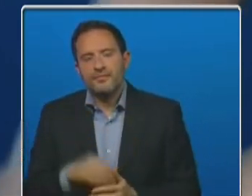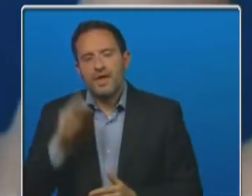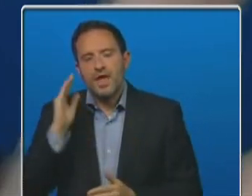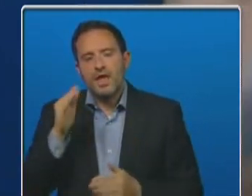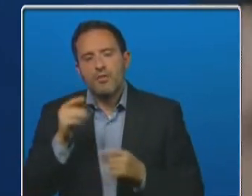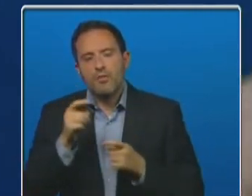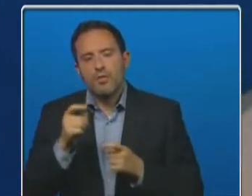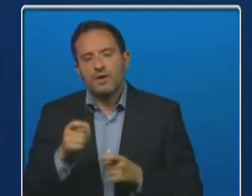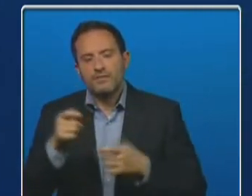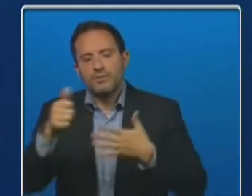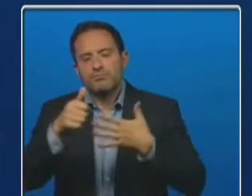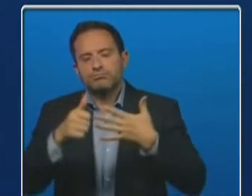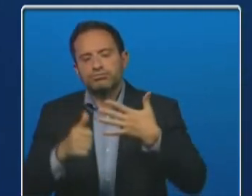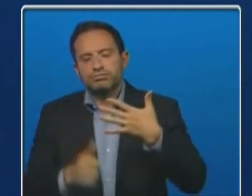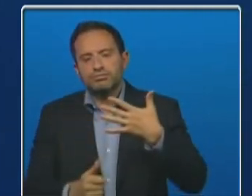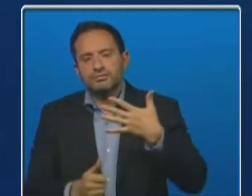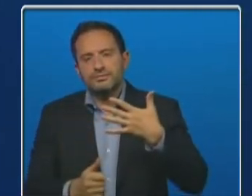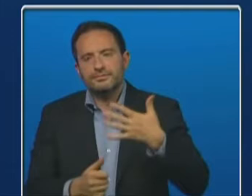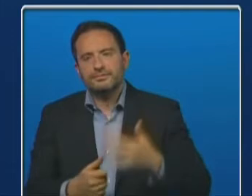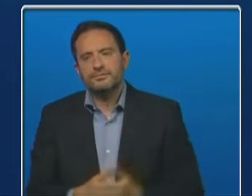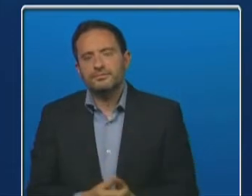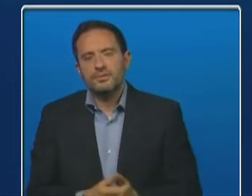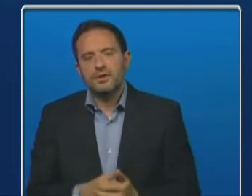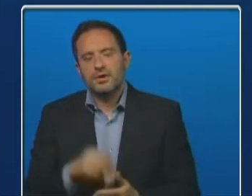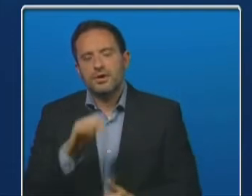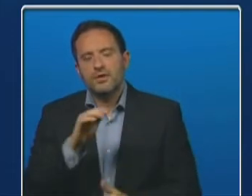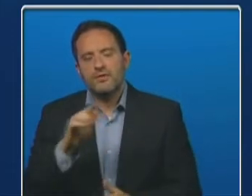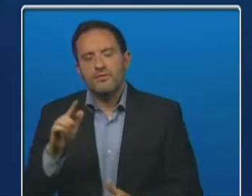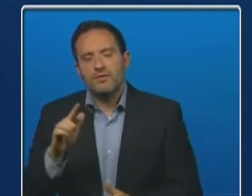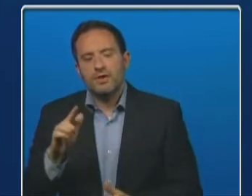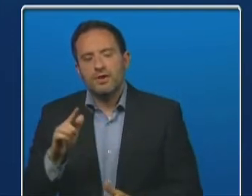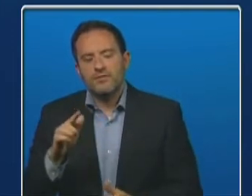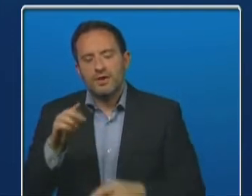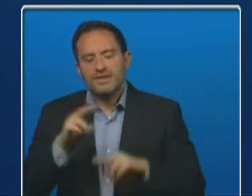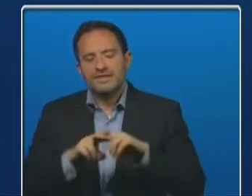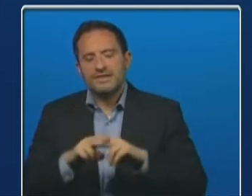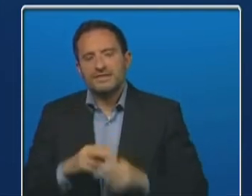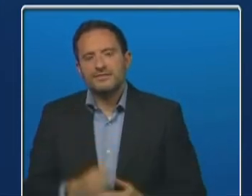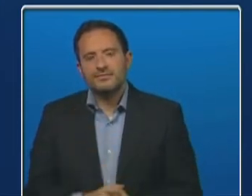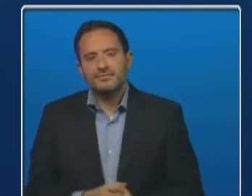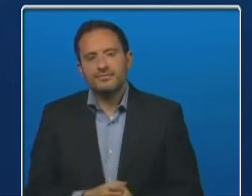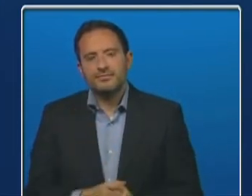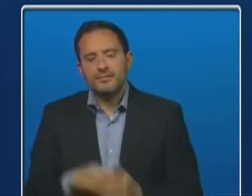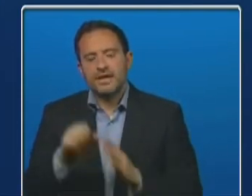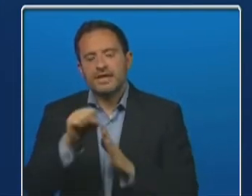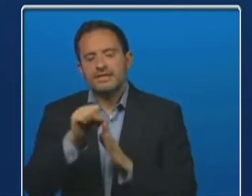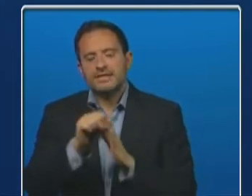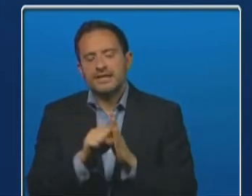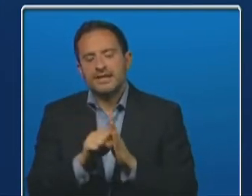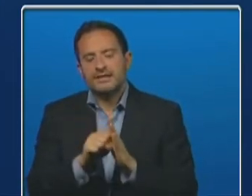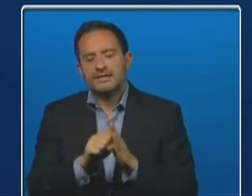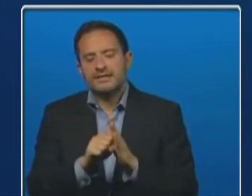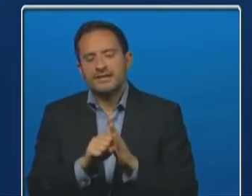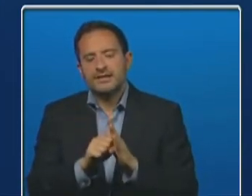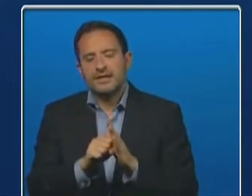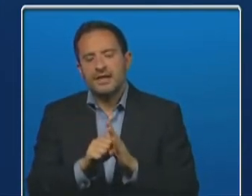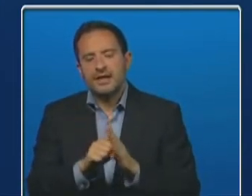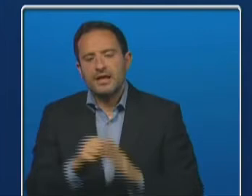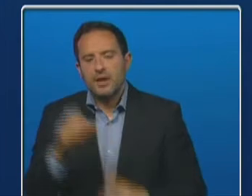you the ranking order of all of the seats and the states that just missed below it as